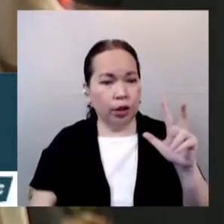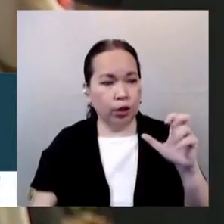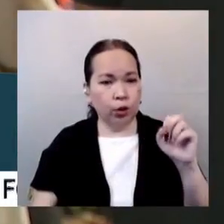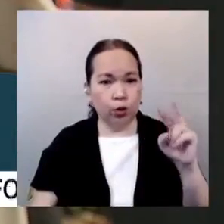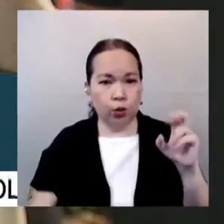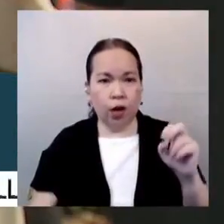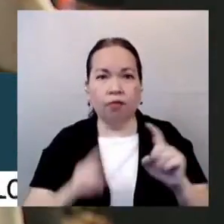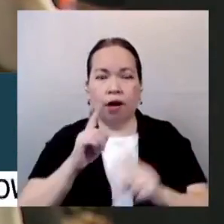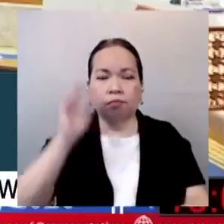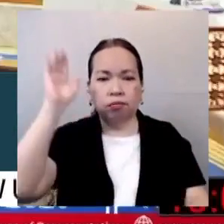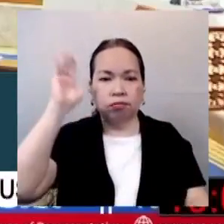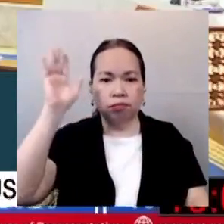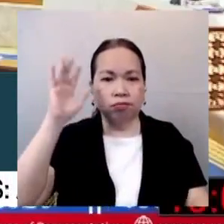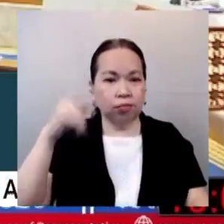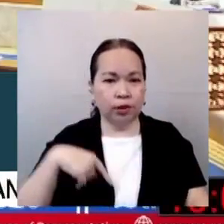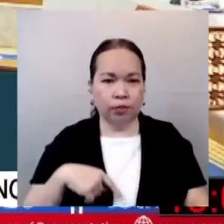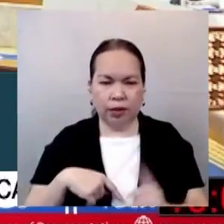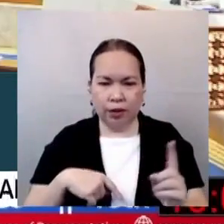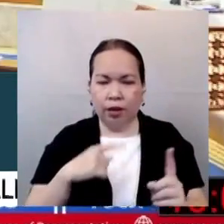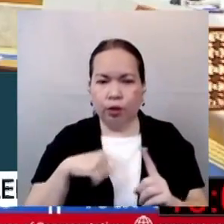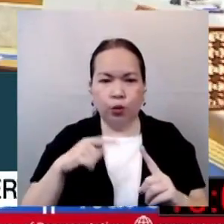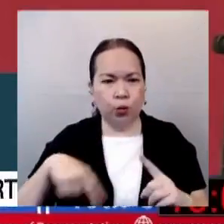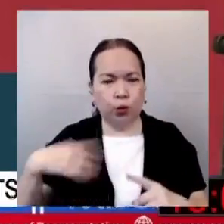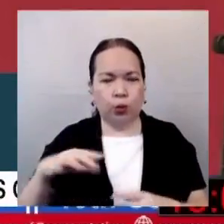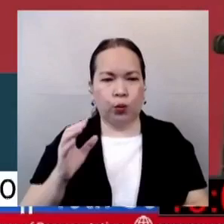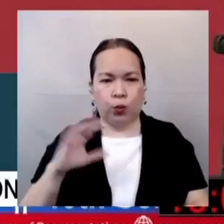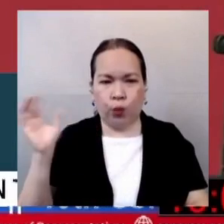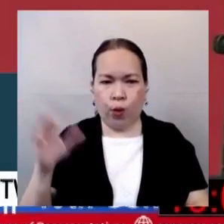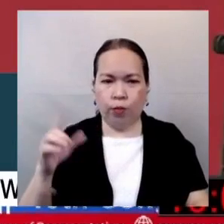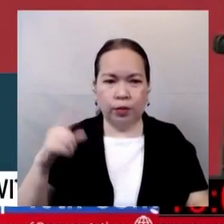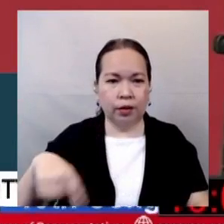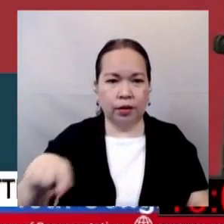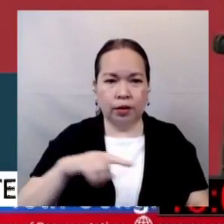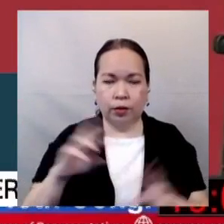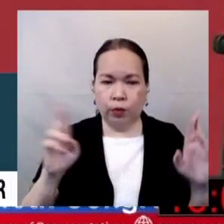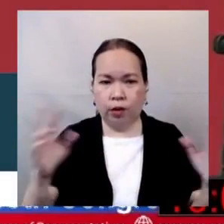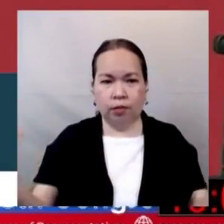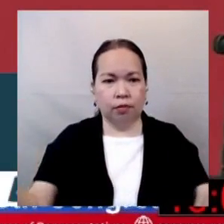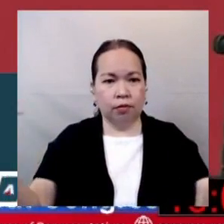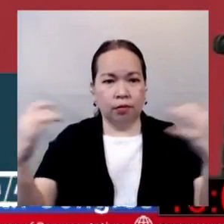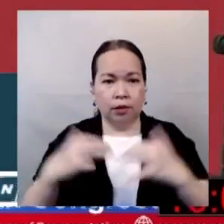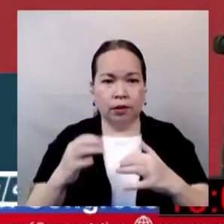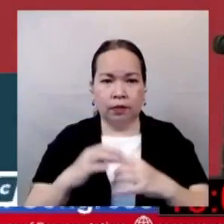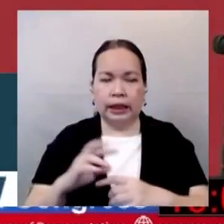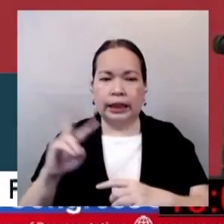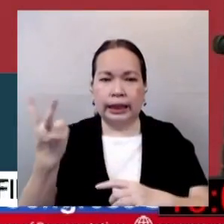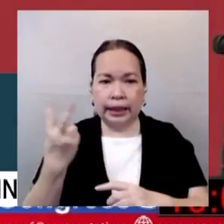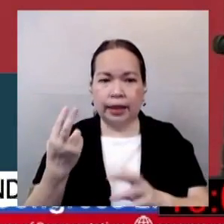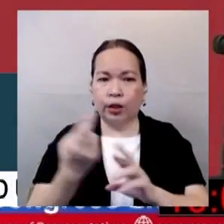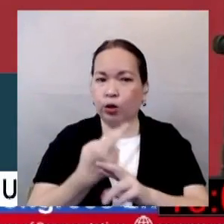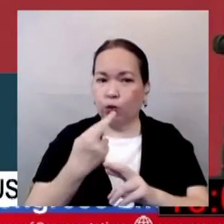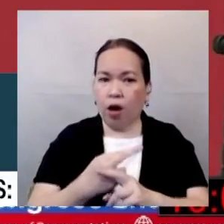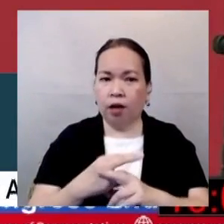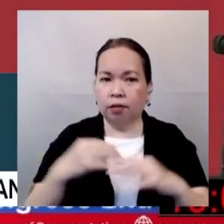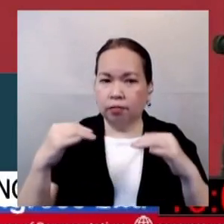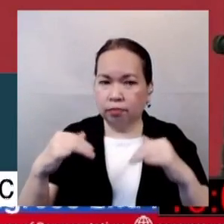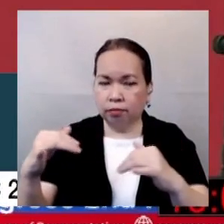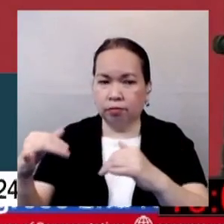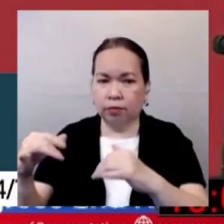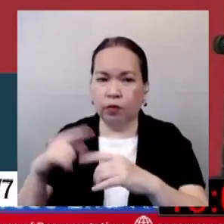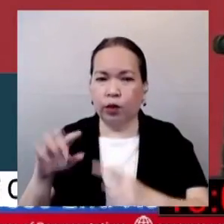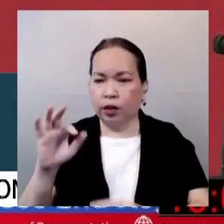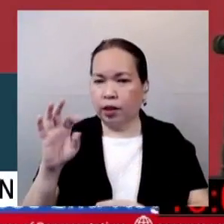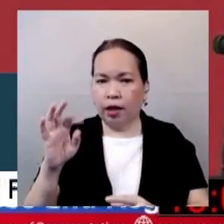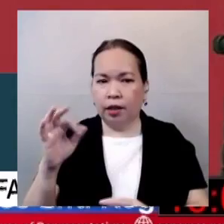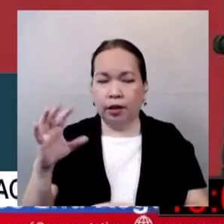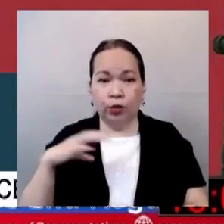morning as the lower chamber convened for the opening of the second regular session of the 19th